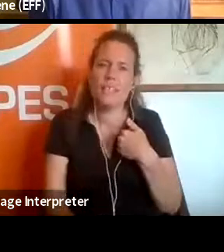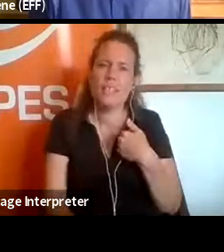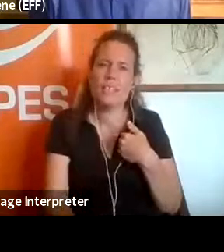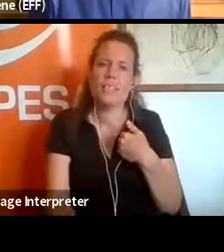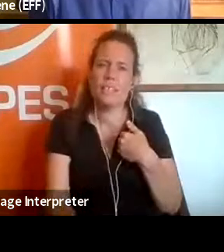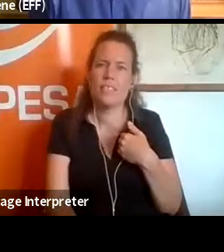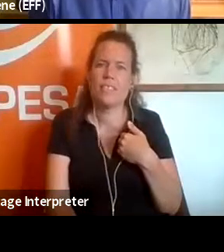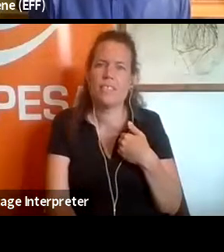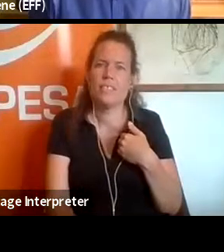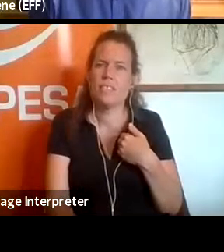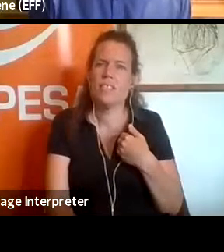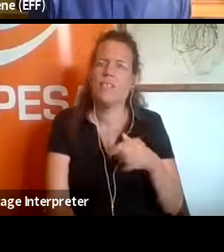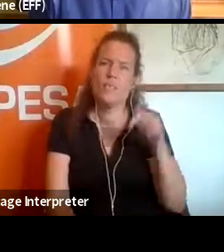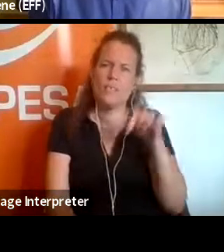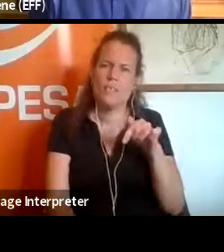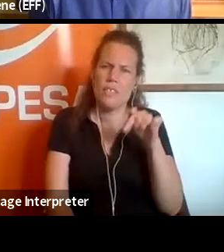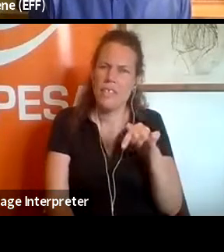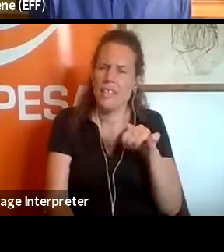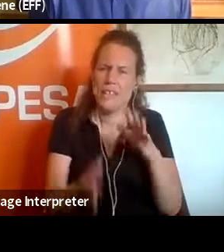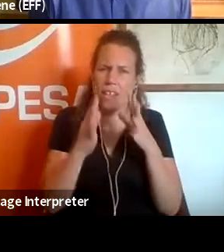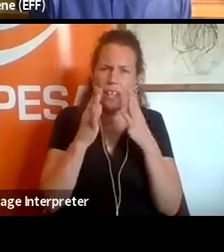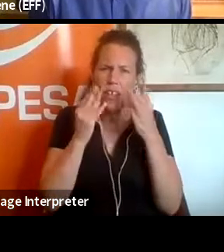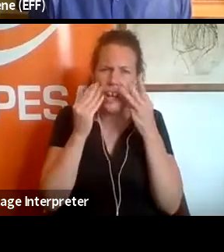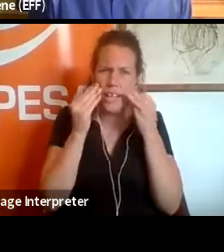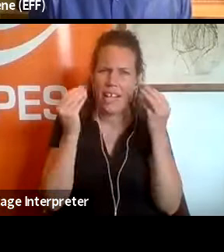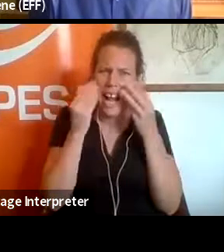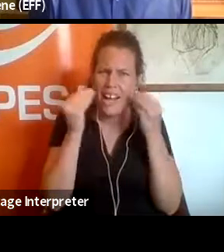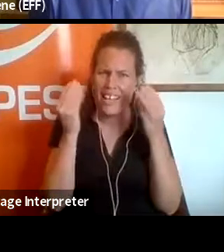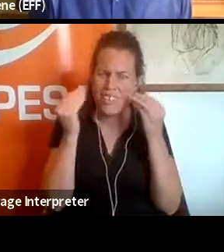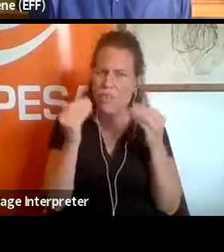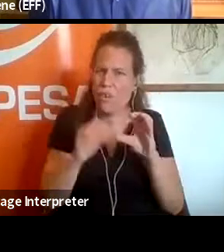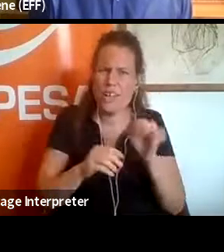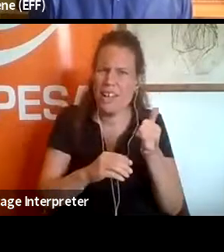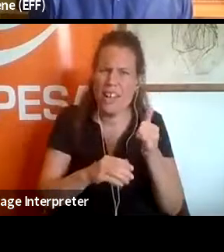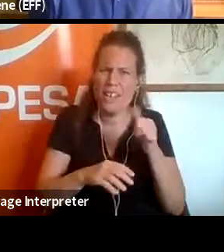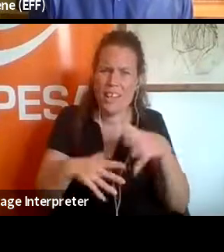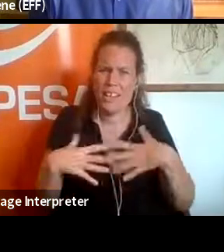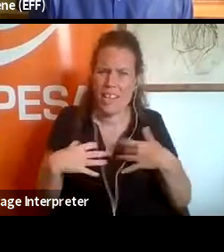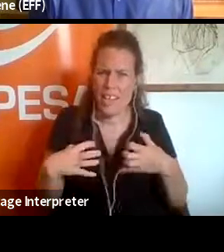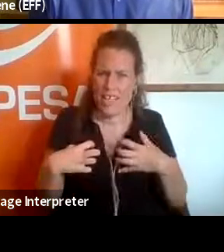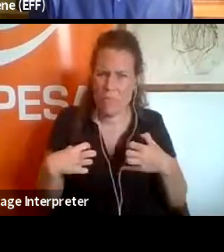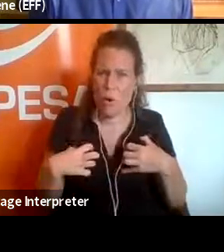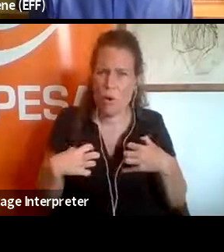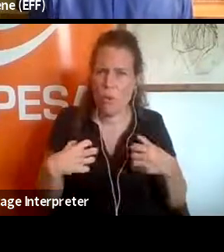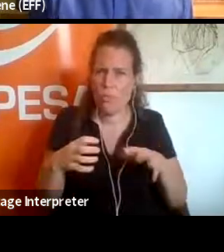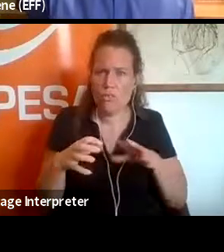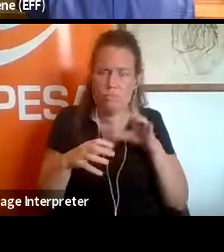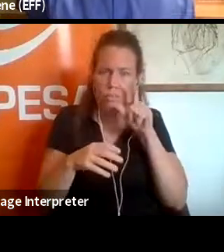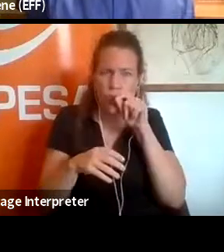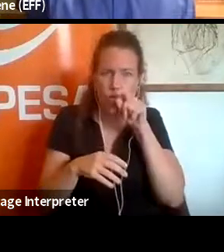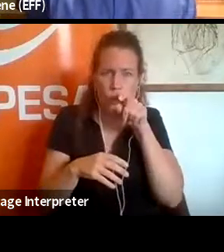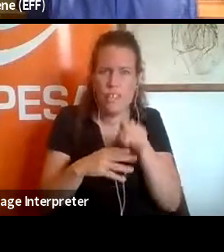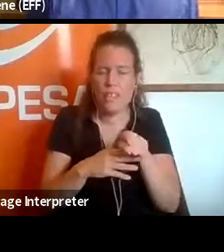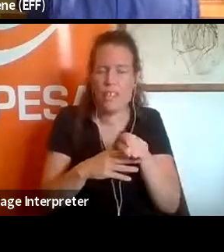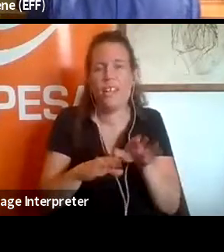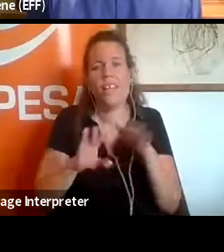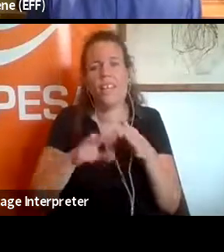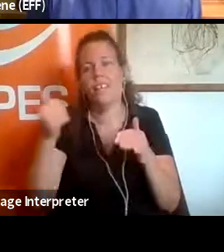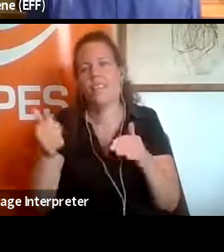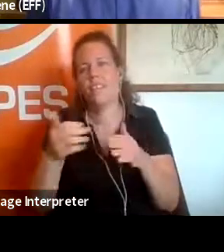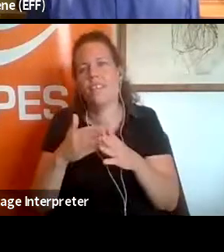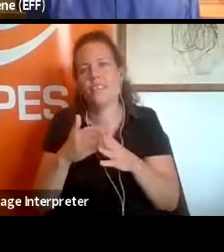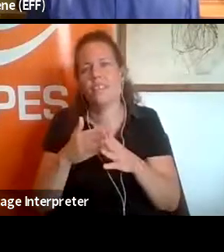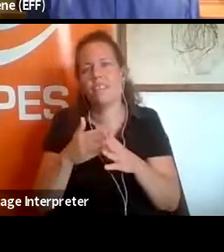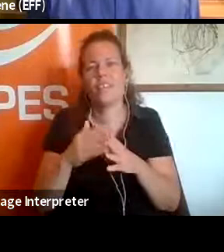I think, was it a cat or a pet that was verified on Twitter? And yet there are government officials who do such incredible work, or even civil